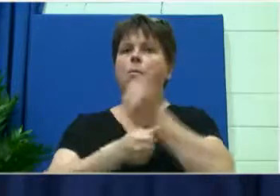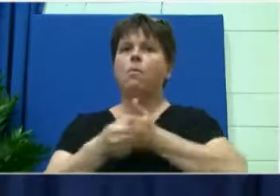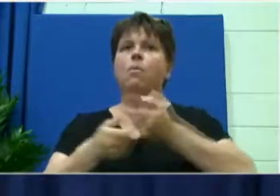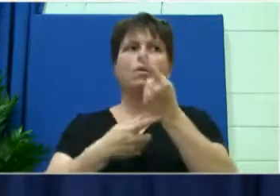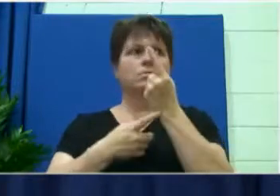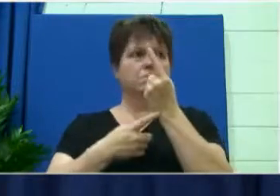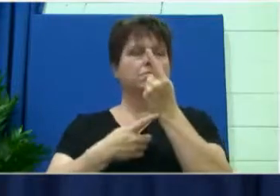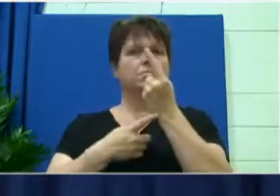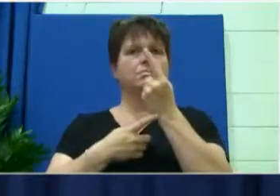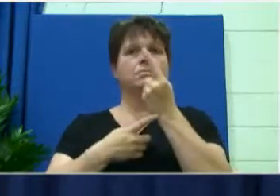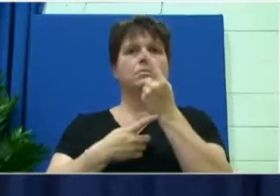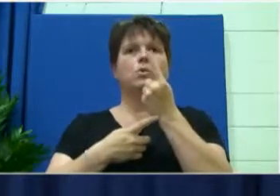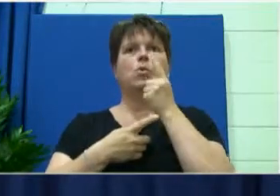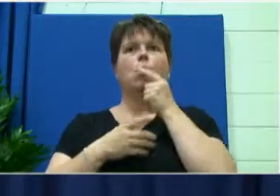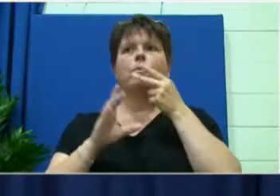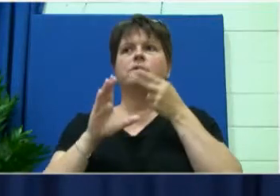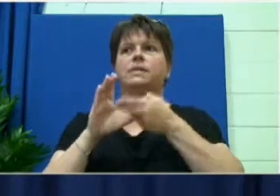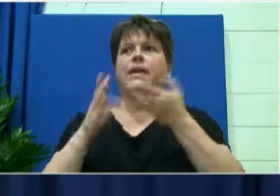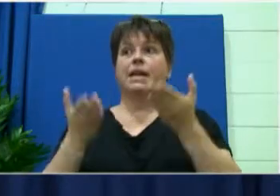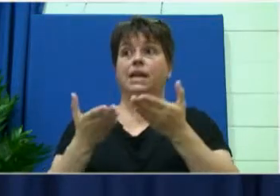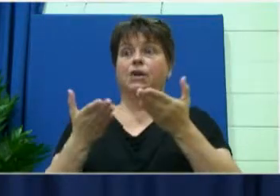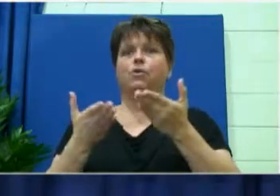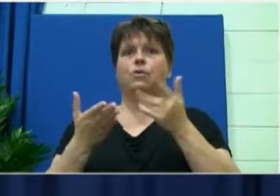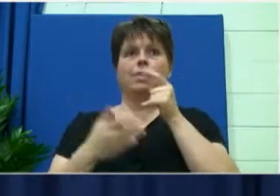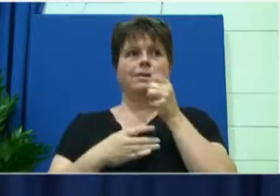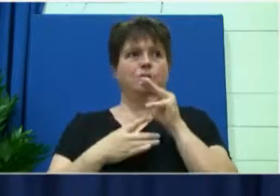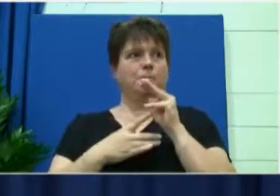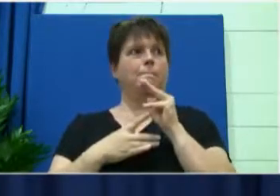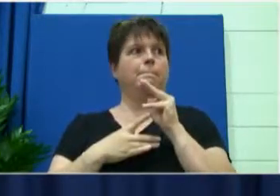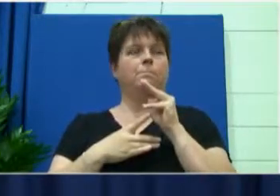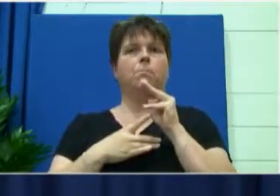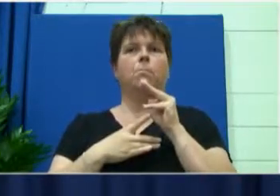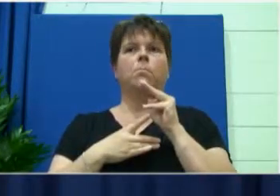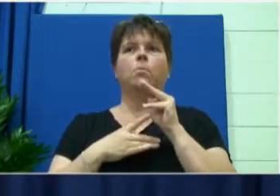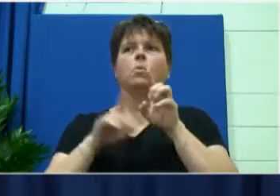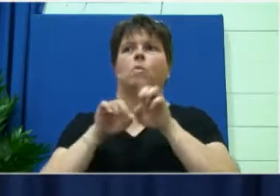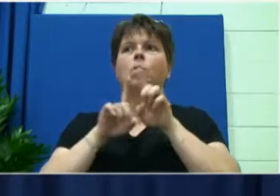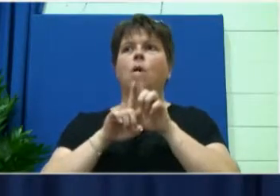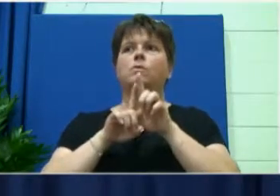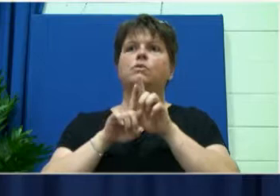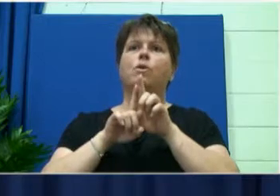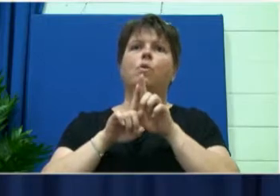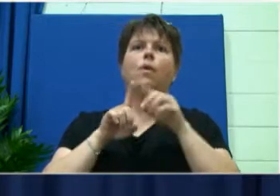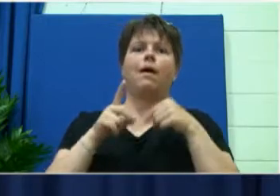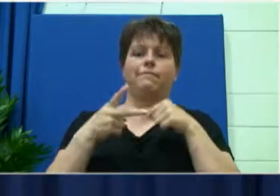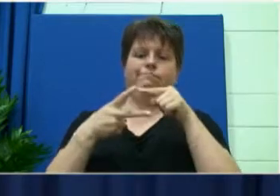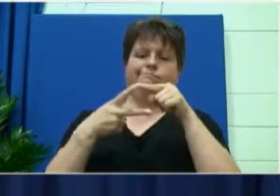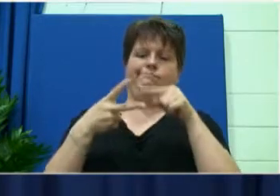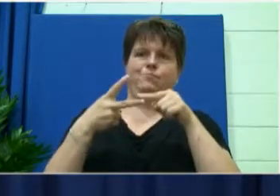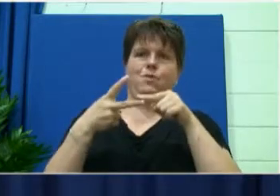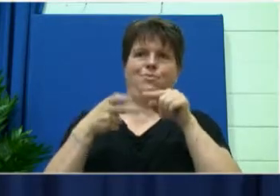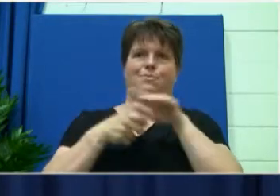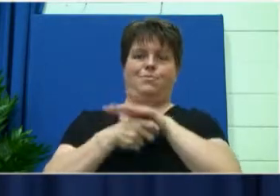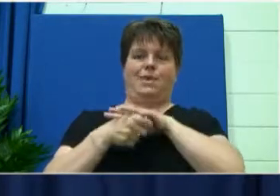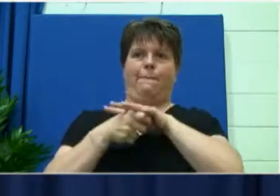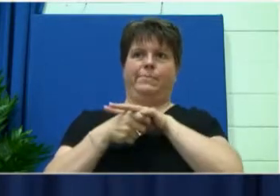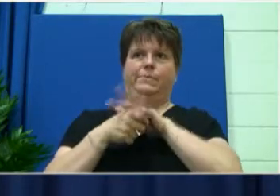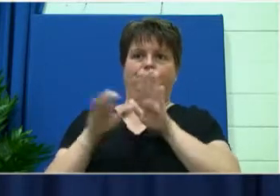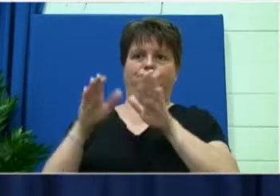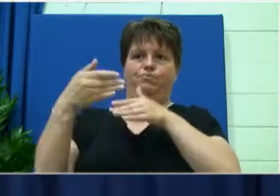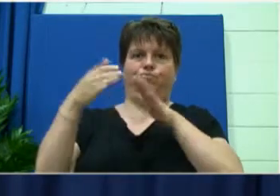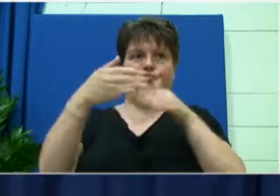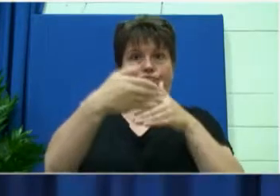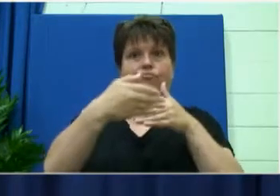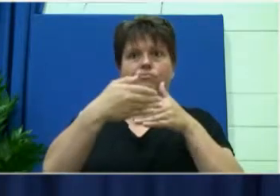you who are participating here in the gymnasium, and as Mr. Hawley pointed out, we also welcome those of you